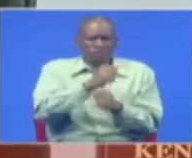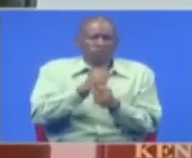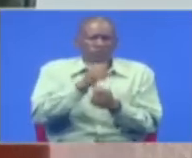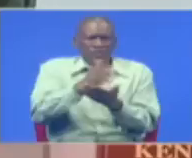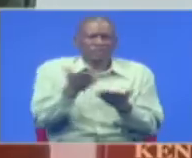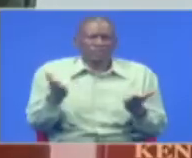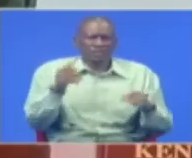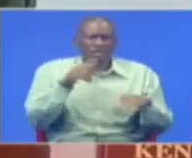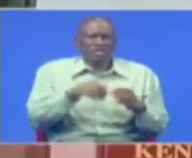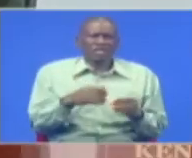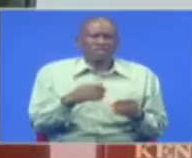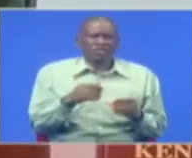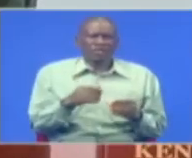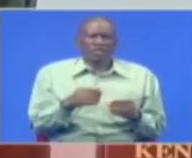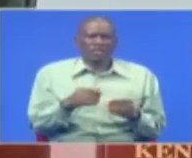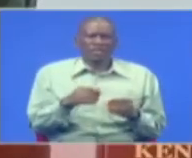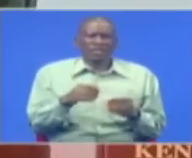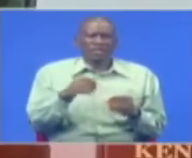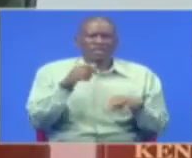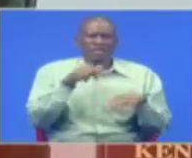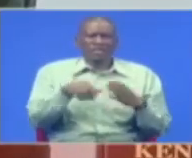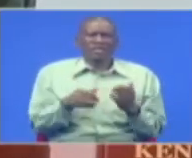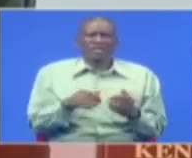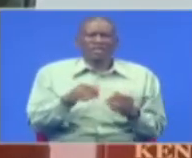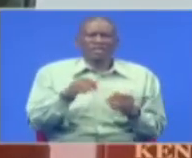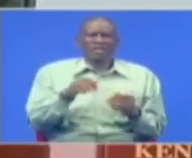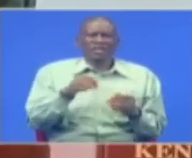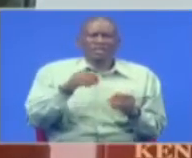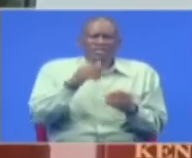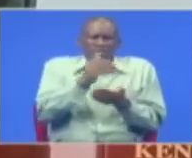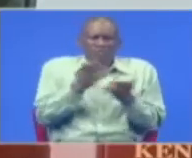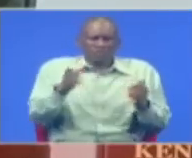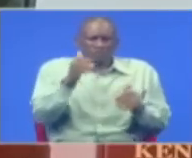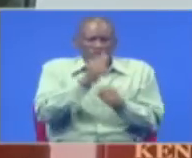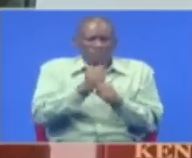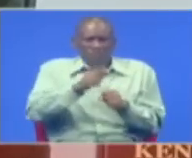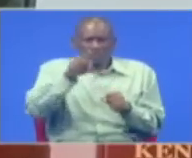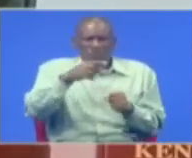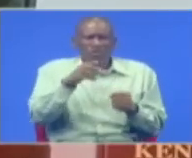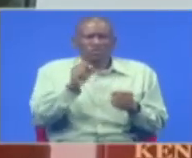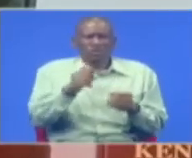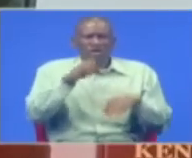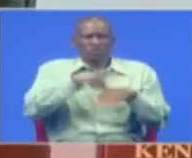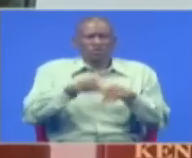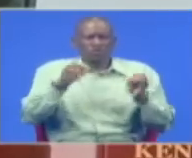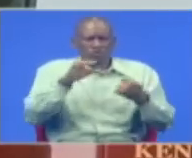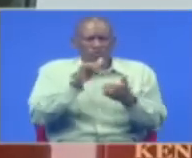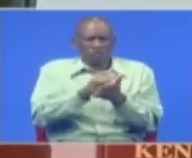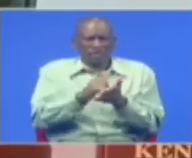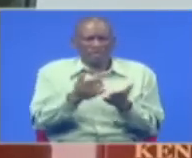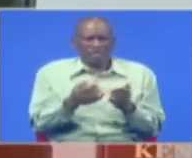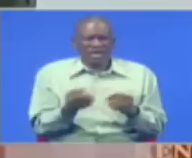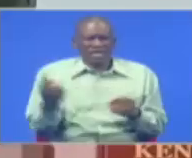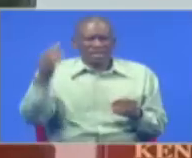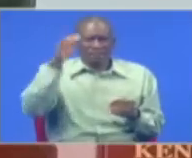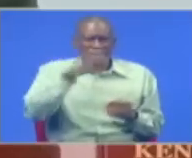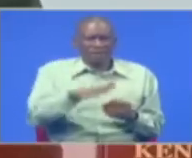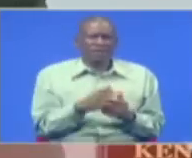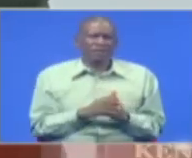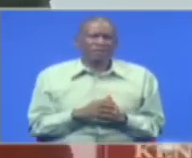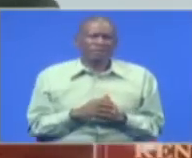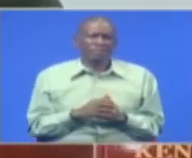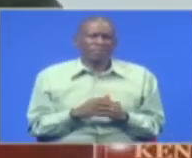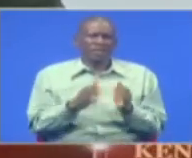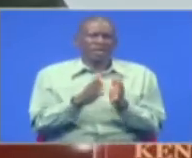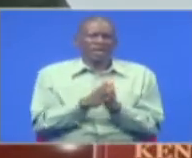the Université Libre de Kigali. So I just got news of that while there. I came back. I